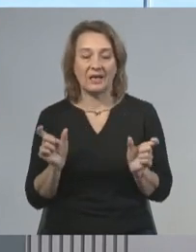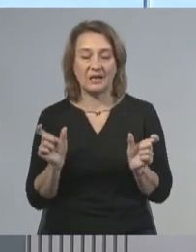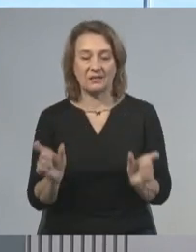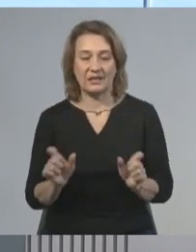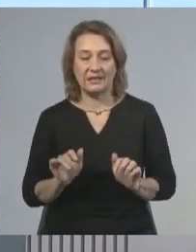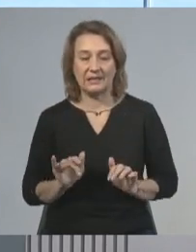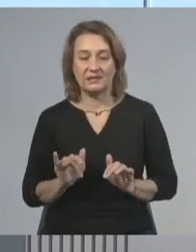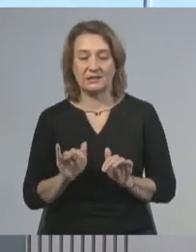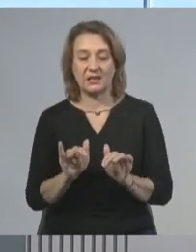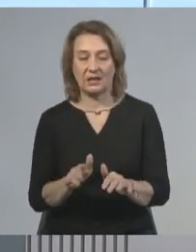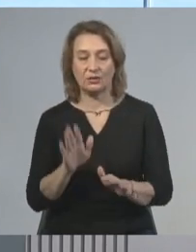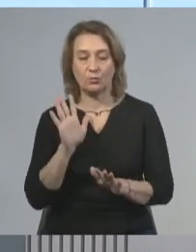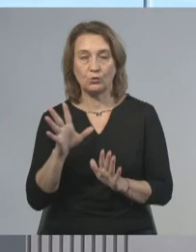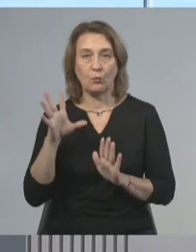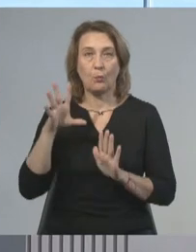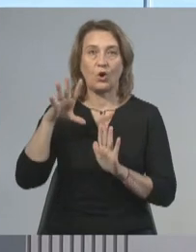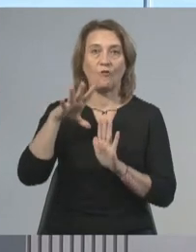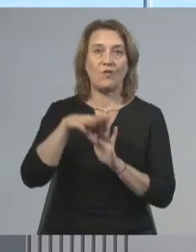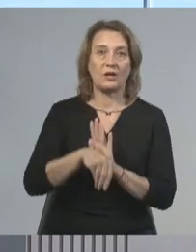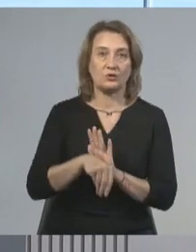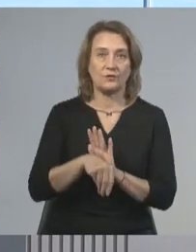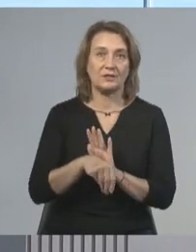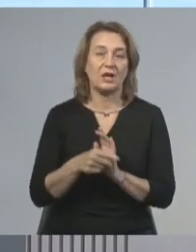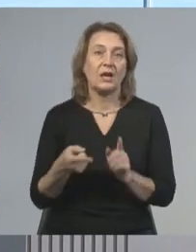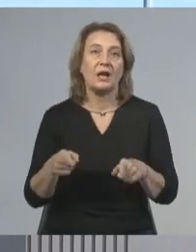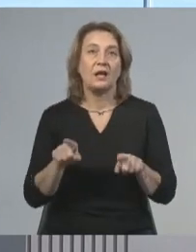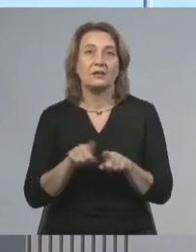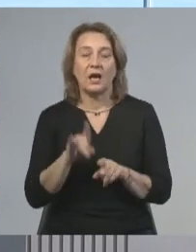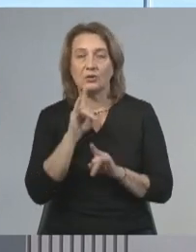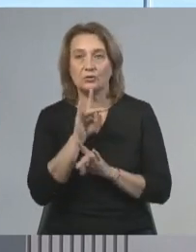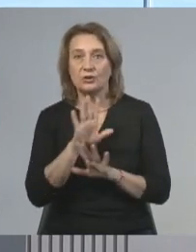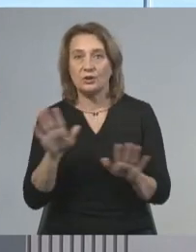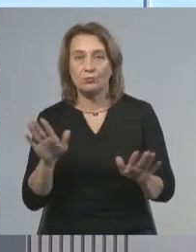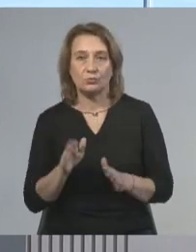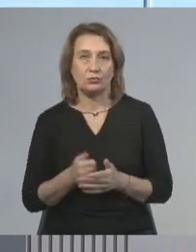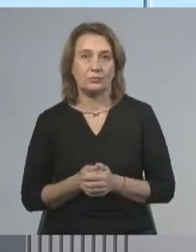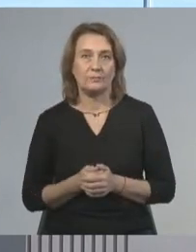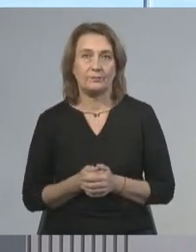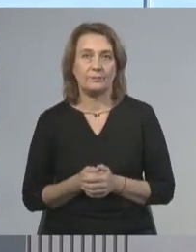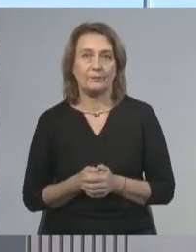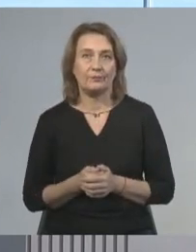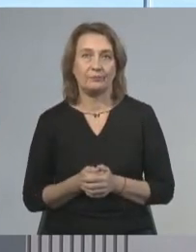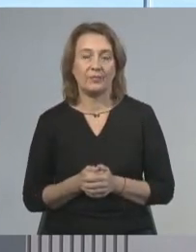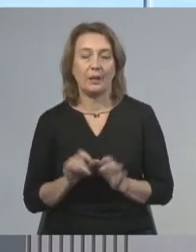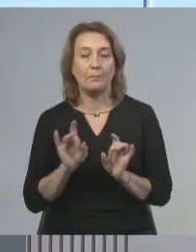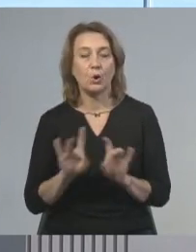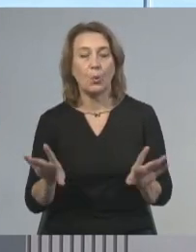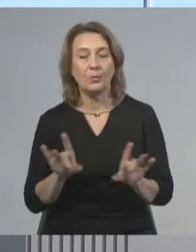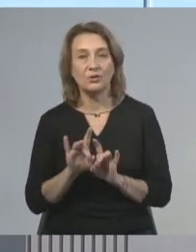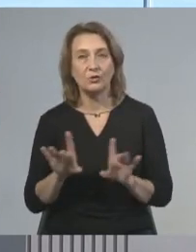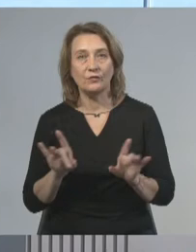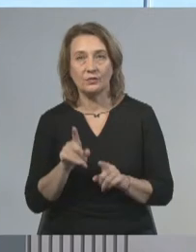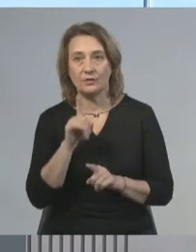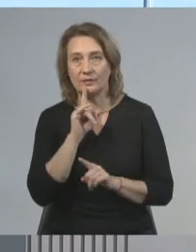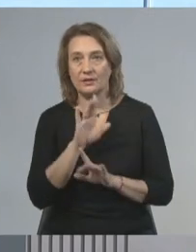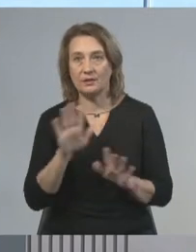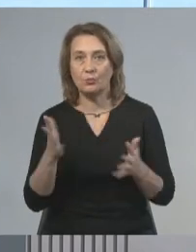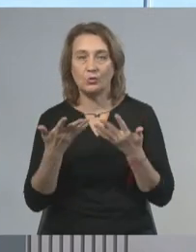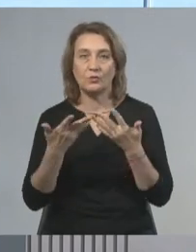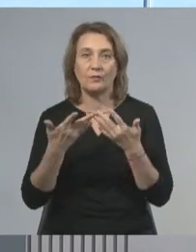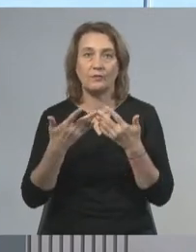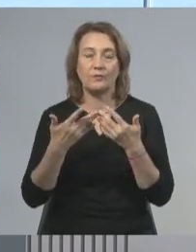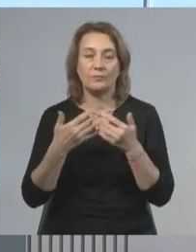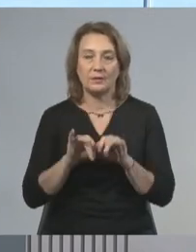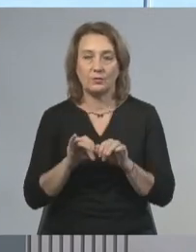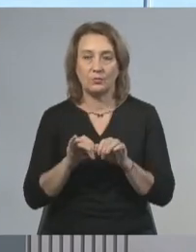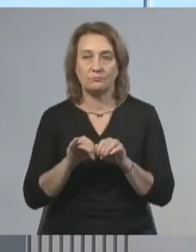lockdown measures will be implemented in the way that they will not be well communicated